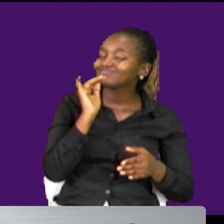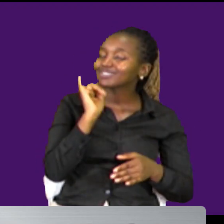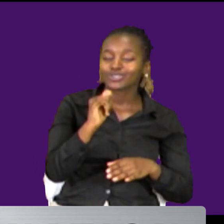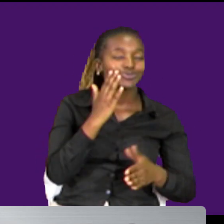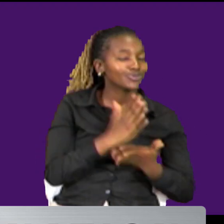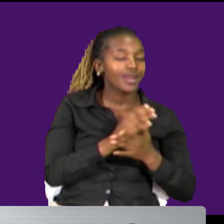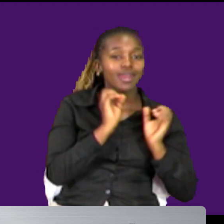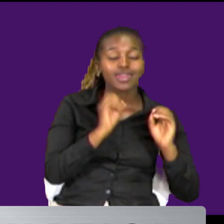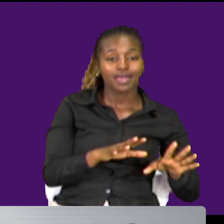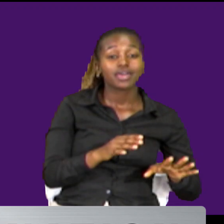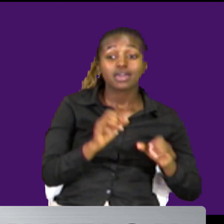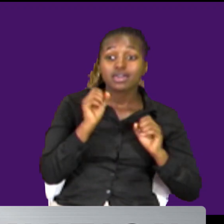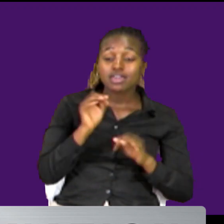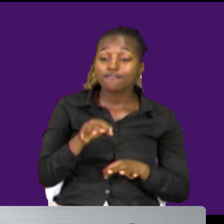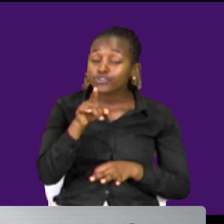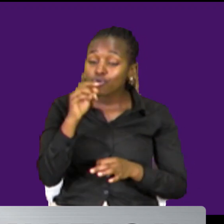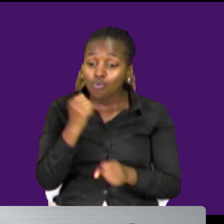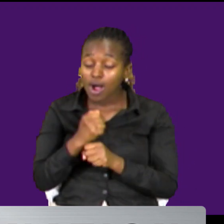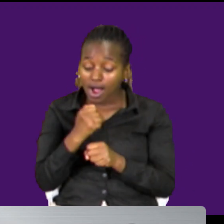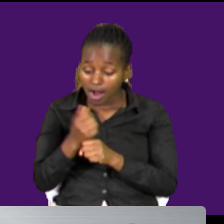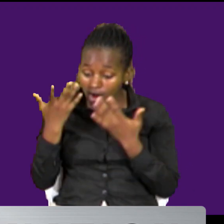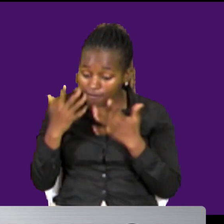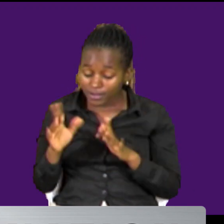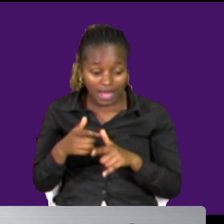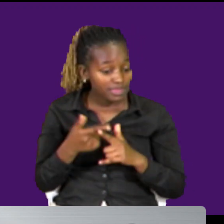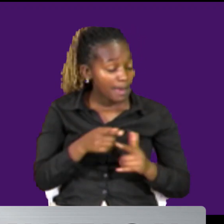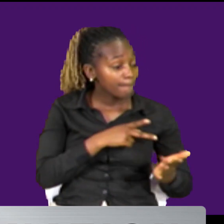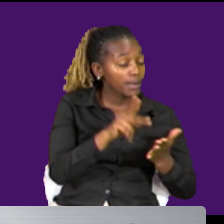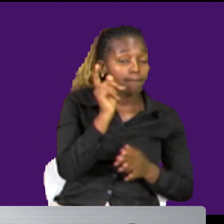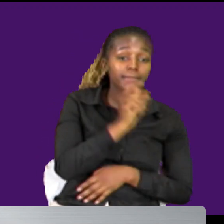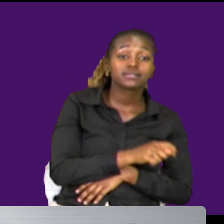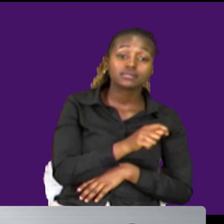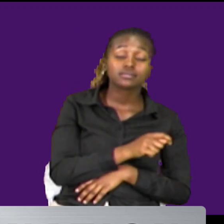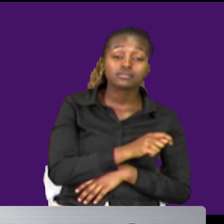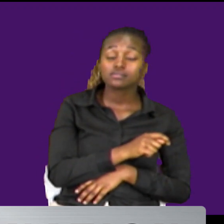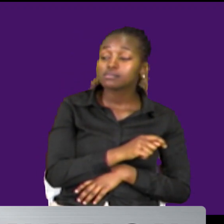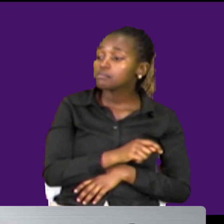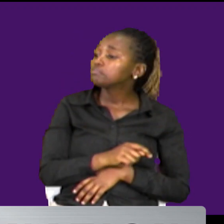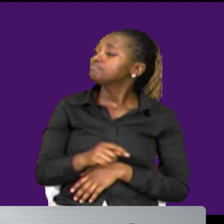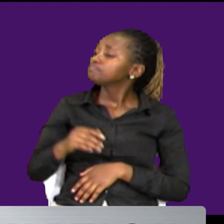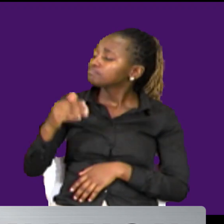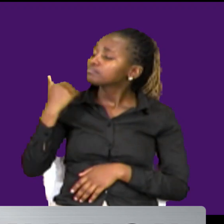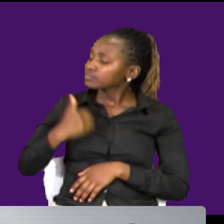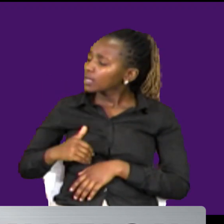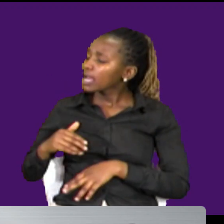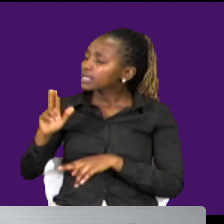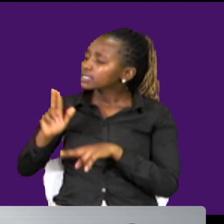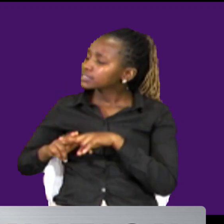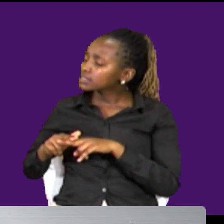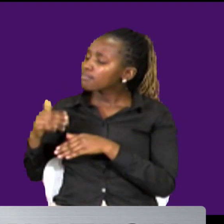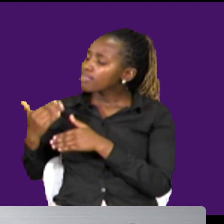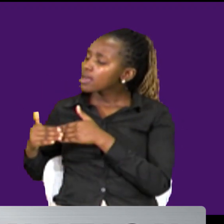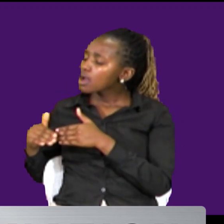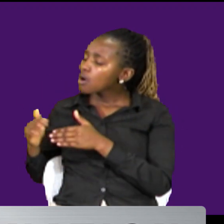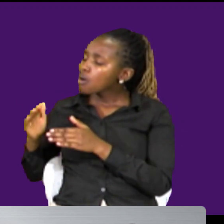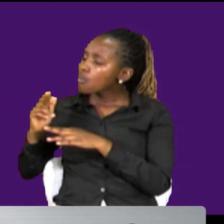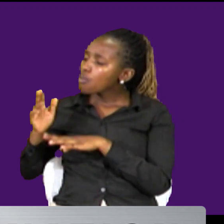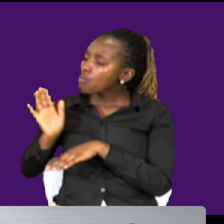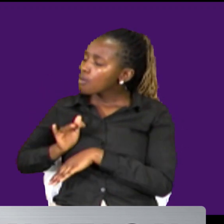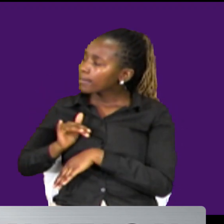own. You can't stop but feel sorry. I was seated next to a woman, and this